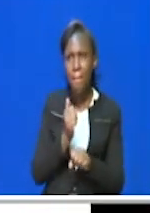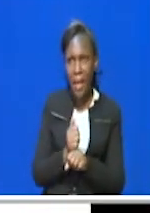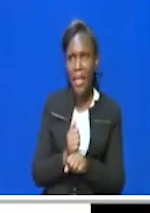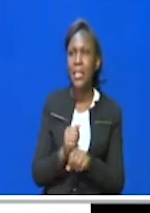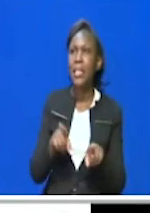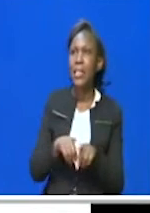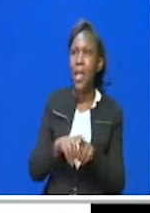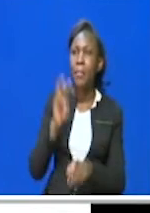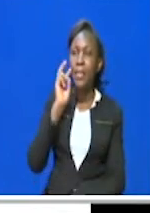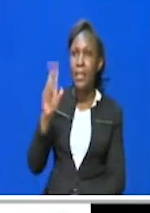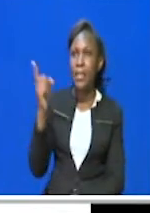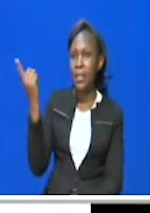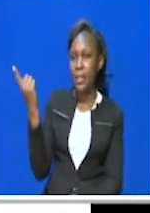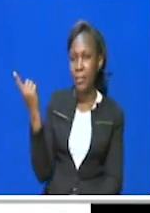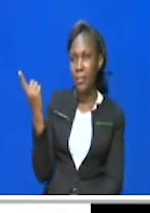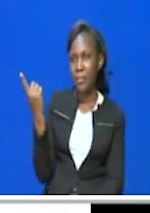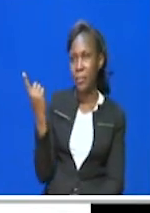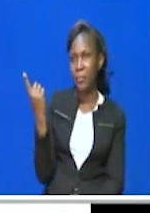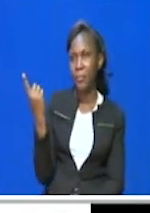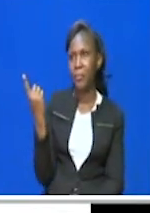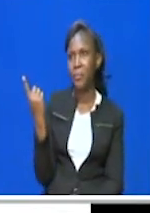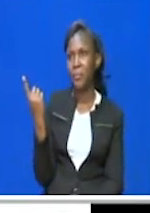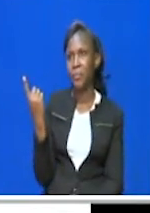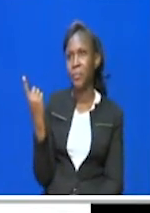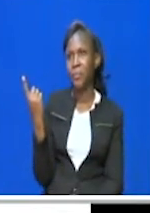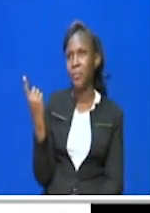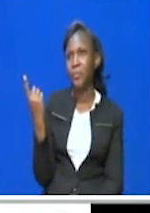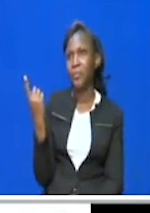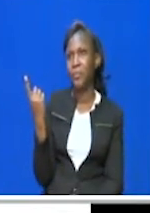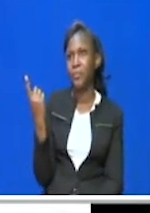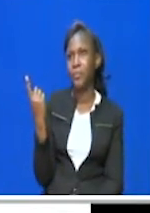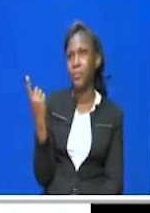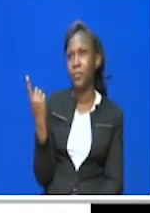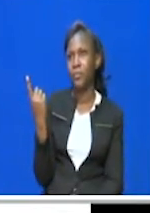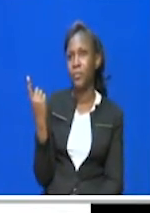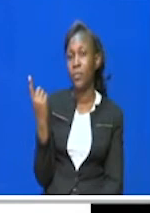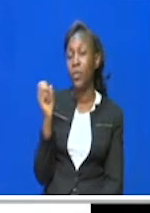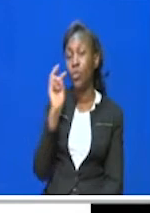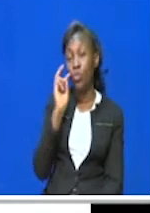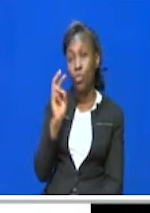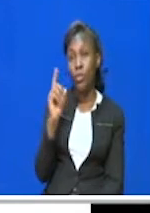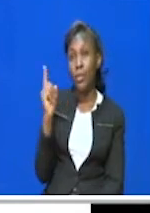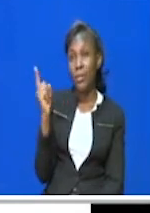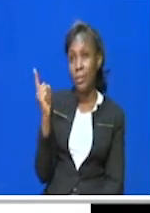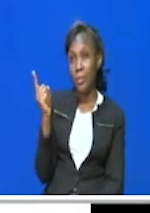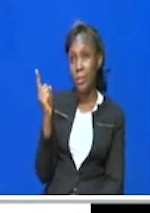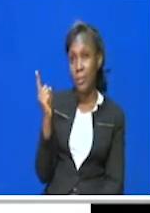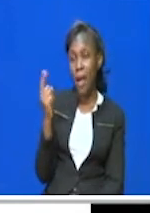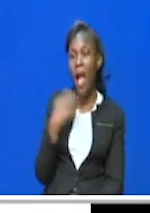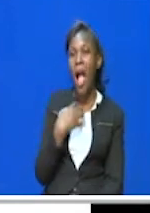which we have there on your screen. As you can see on your screen, we have the